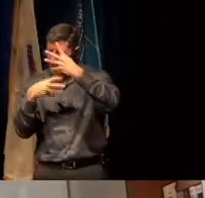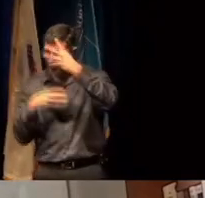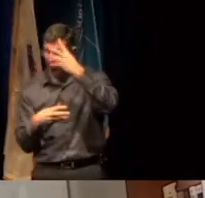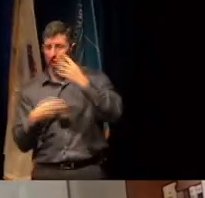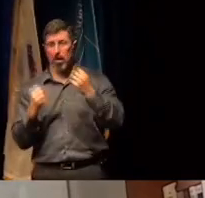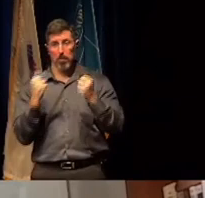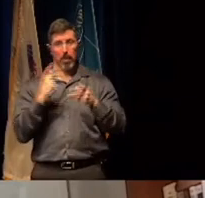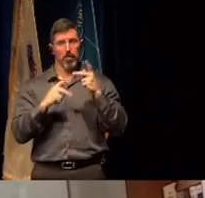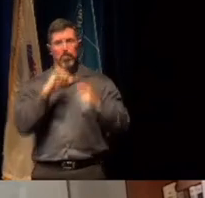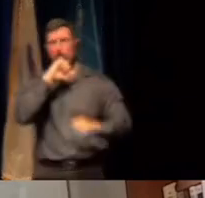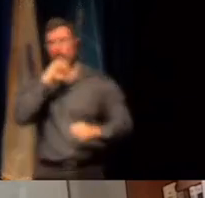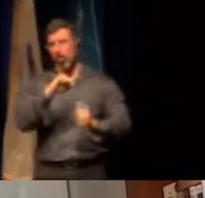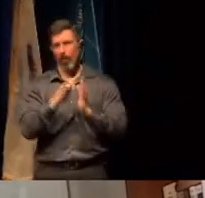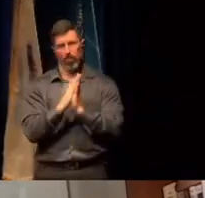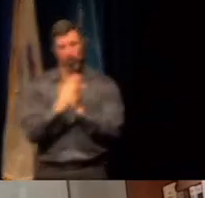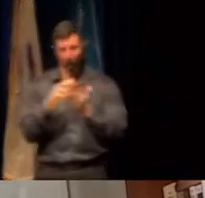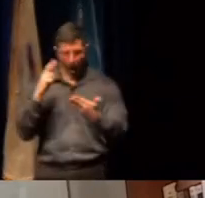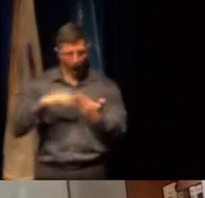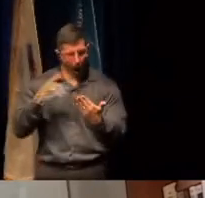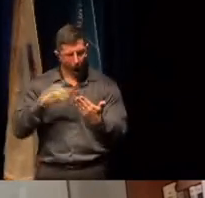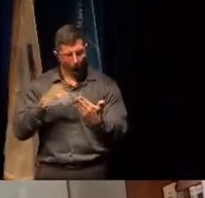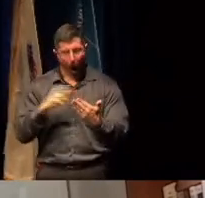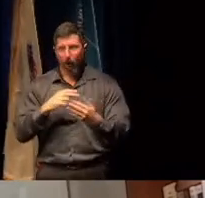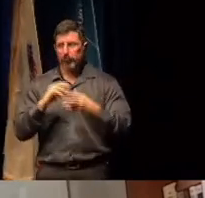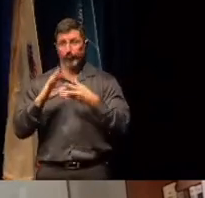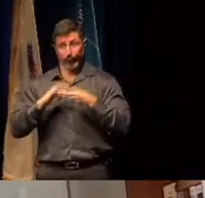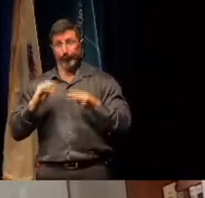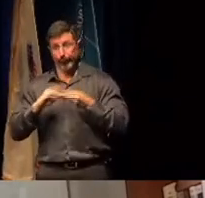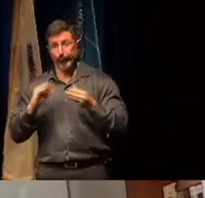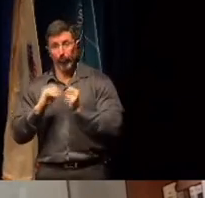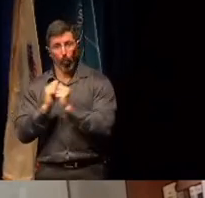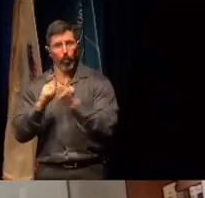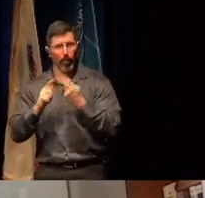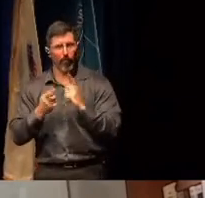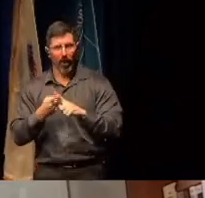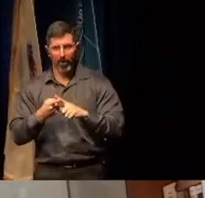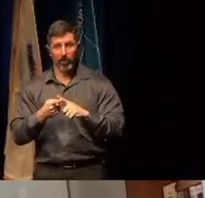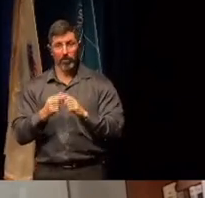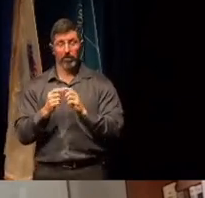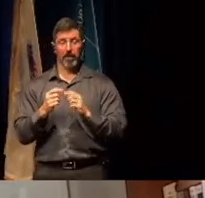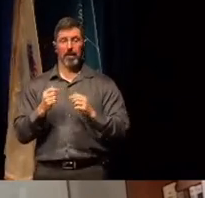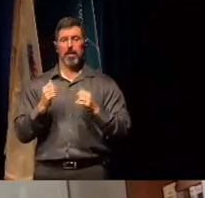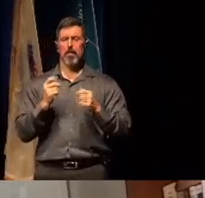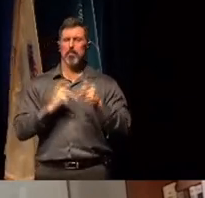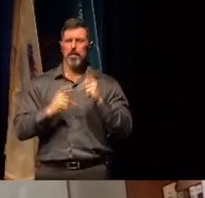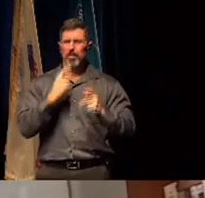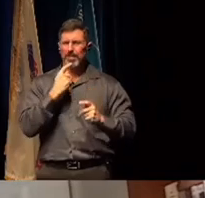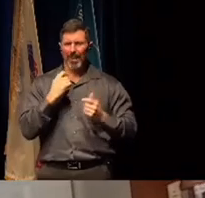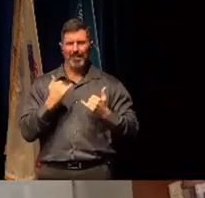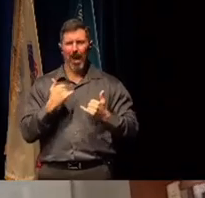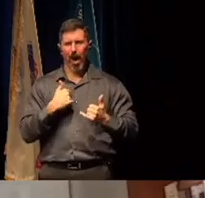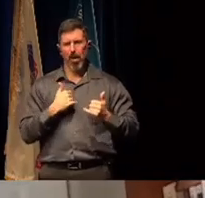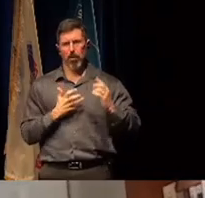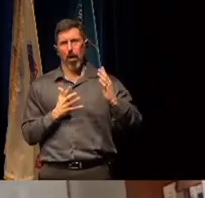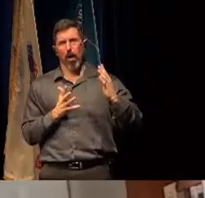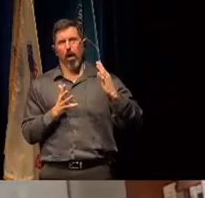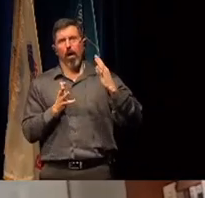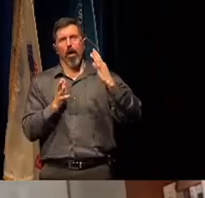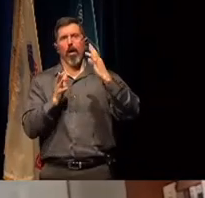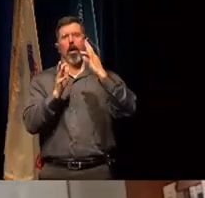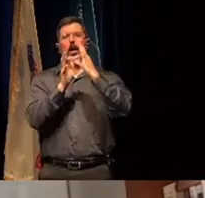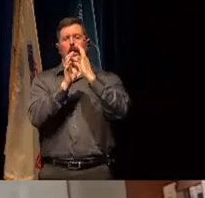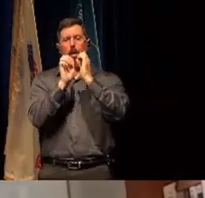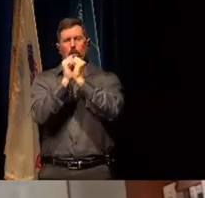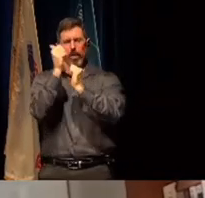down. They're telling their friends about it. Ultimately, they describe how they are being brought closer to God through this